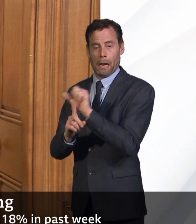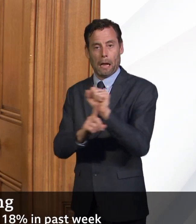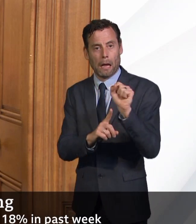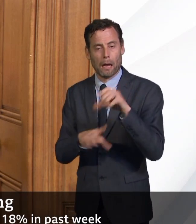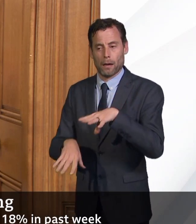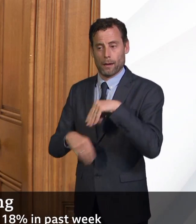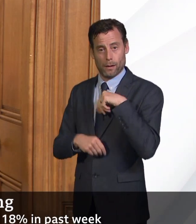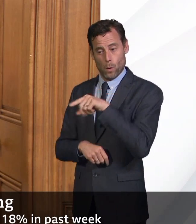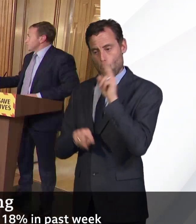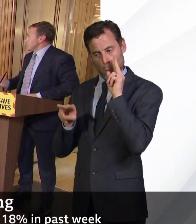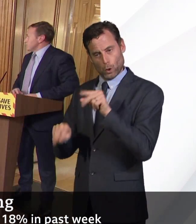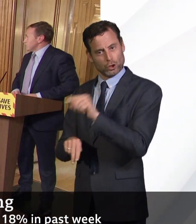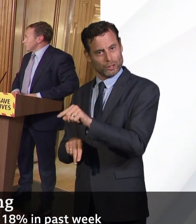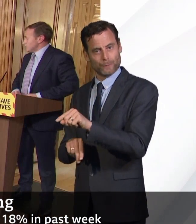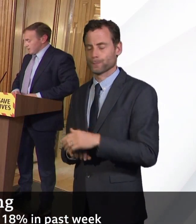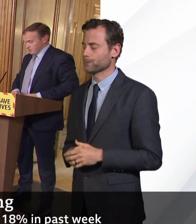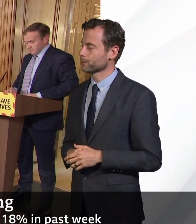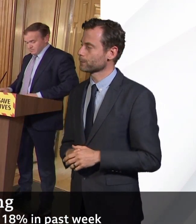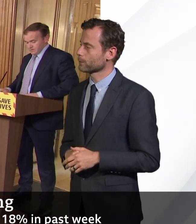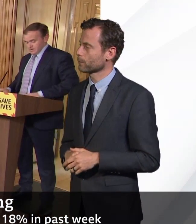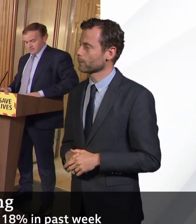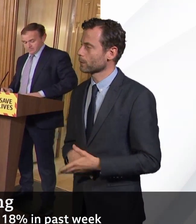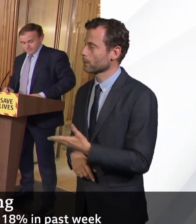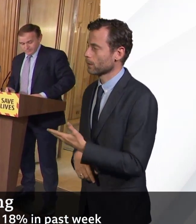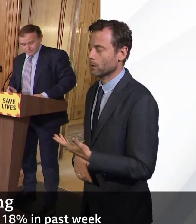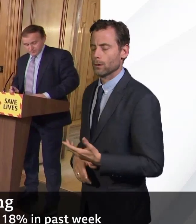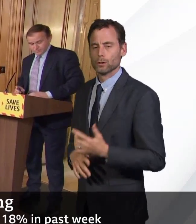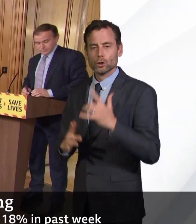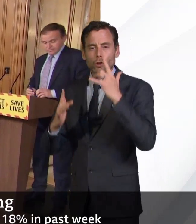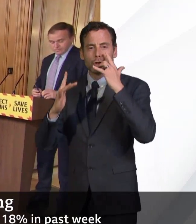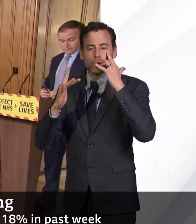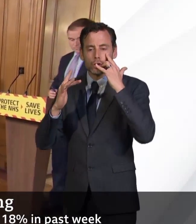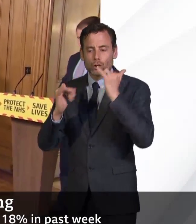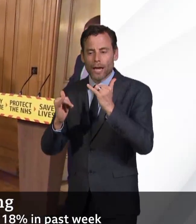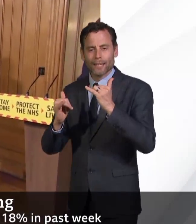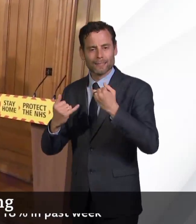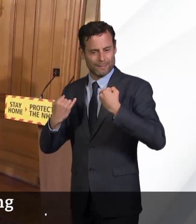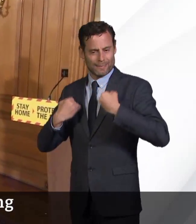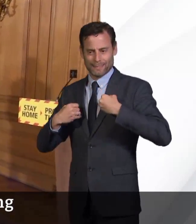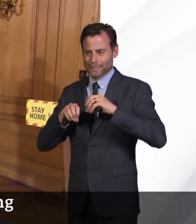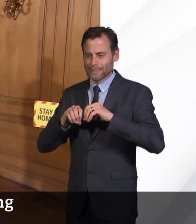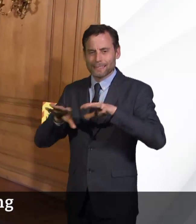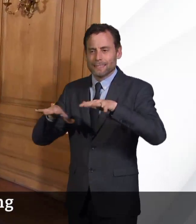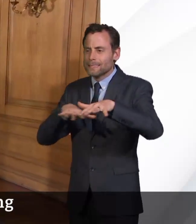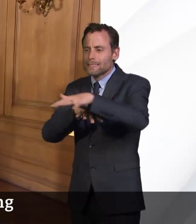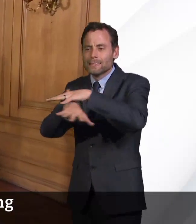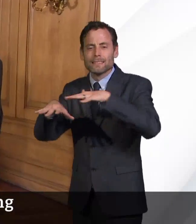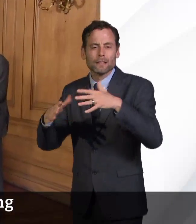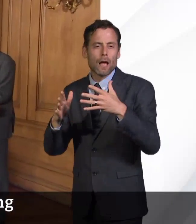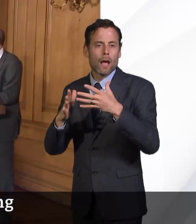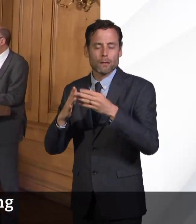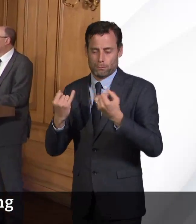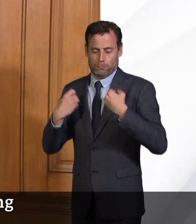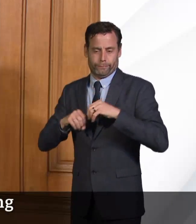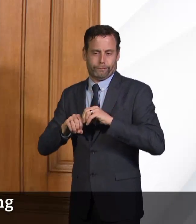as any changes are made. I don't know, Stephen, if you wanted to add. So in monitoring infectious diseases in the community, including in epidemics, it's